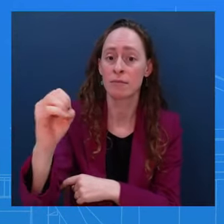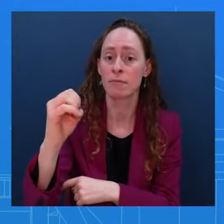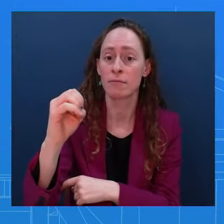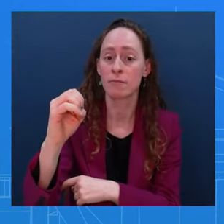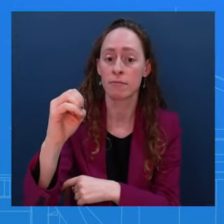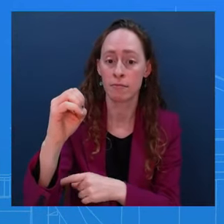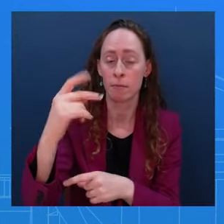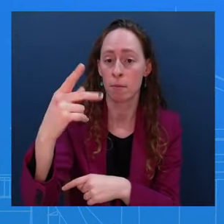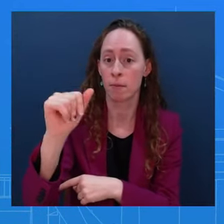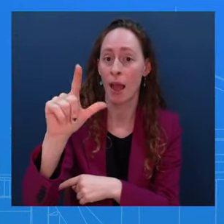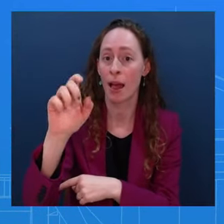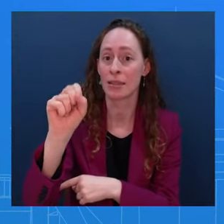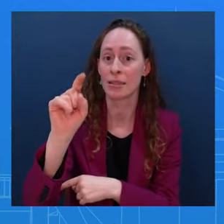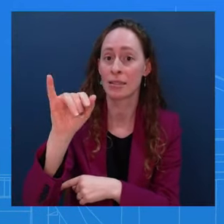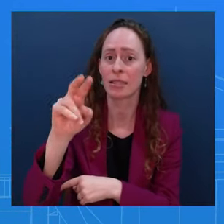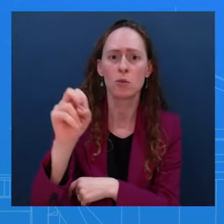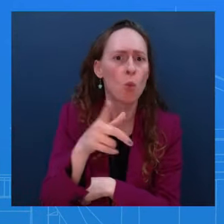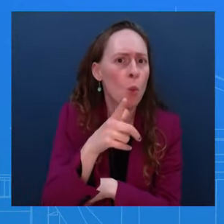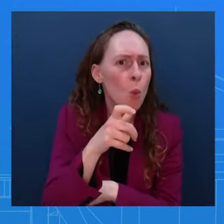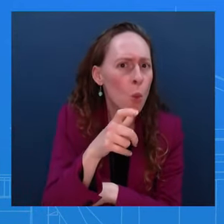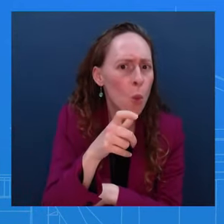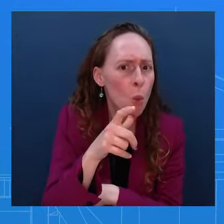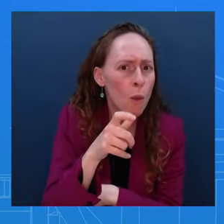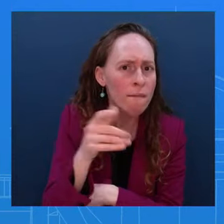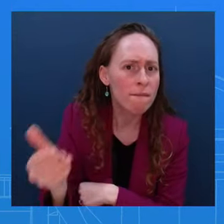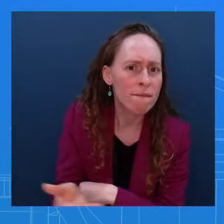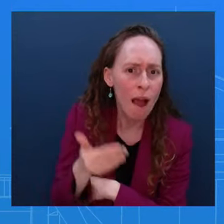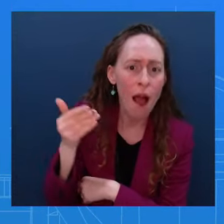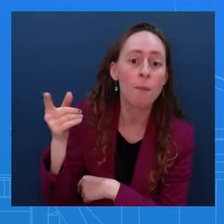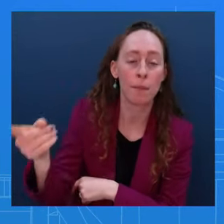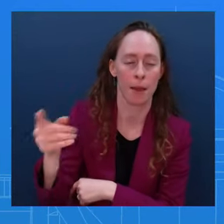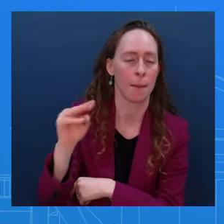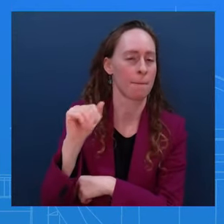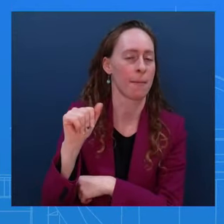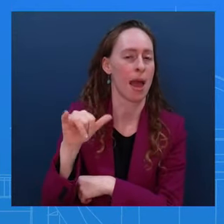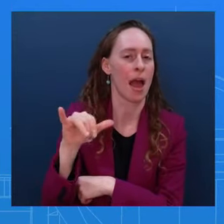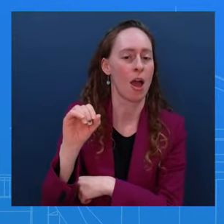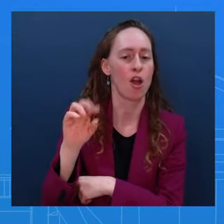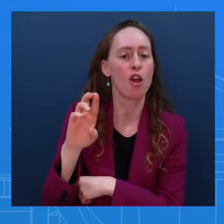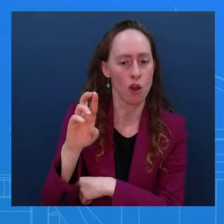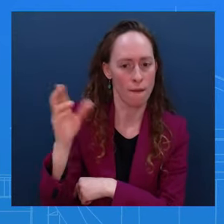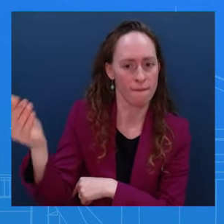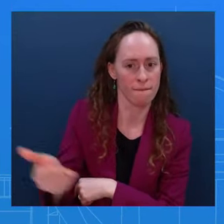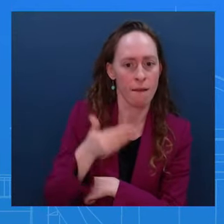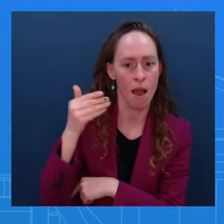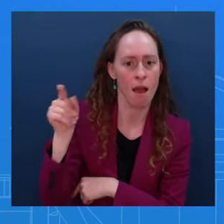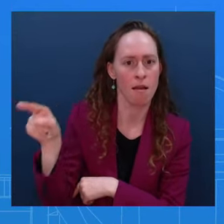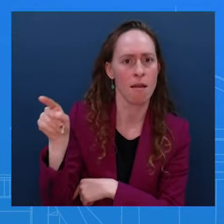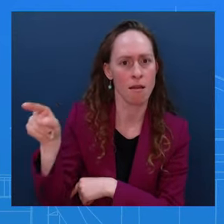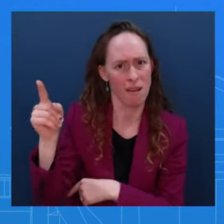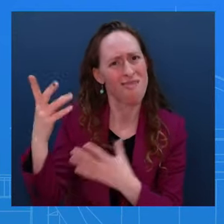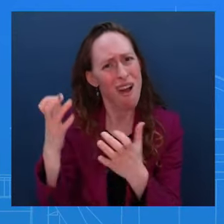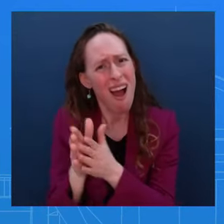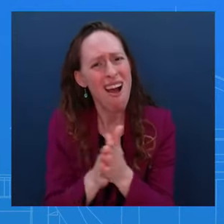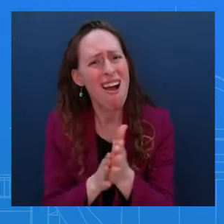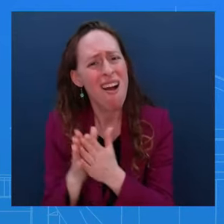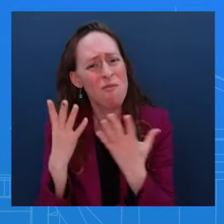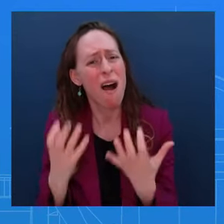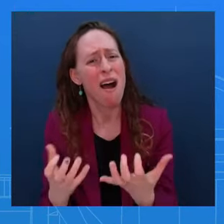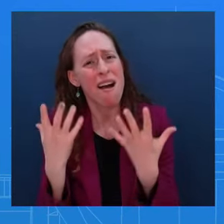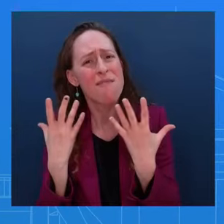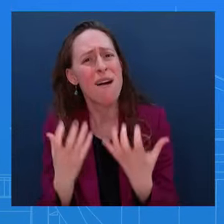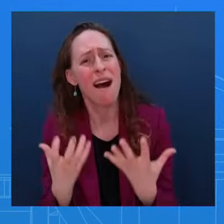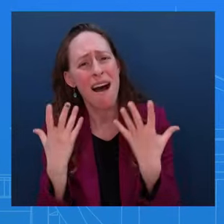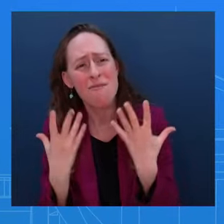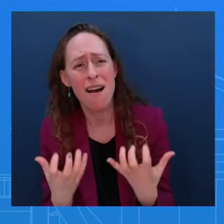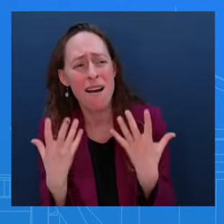directly from the people of East Palestine. This is a trip that he has been wanting to make, but wanted to make sure that it was the right time to do. Obviously,